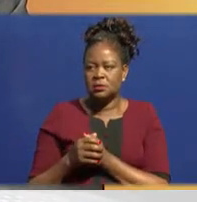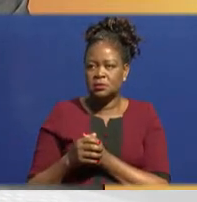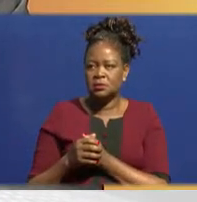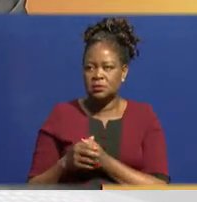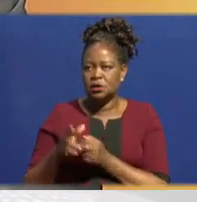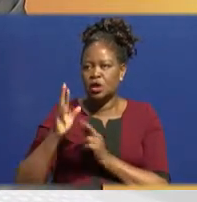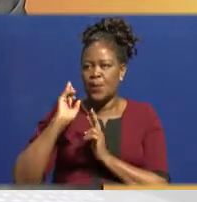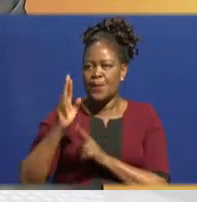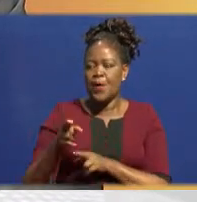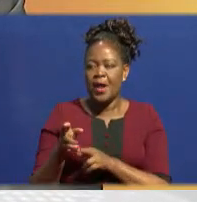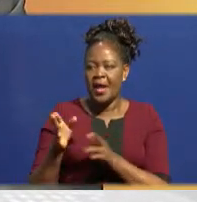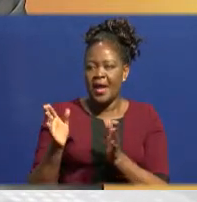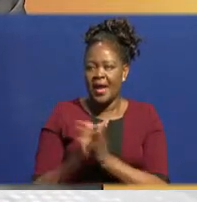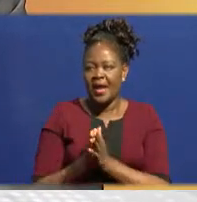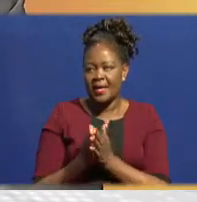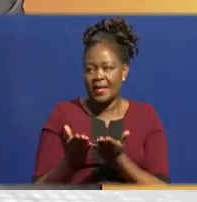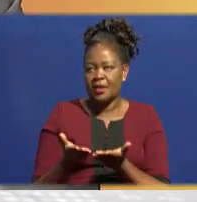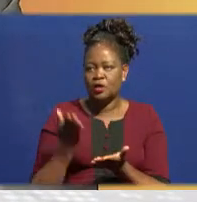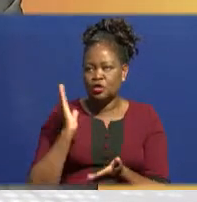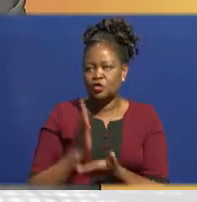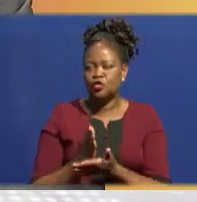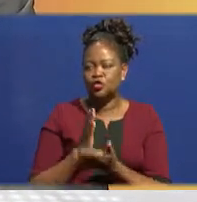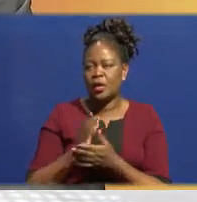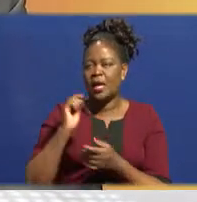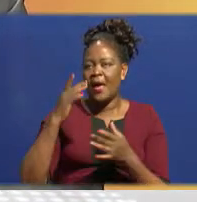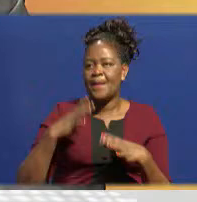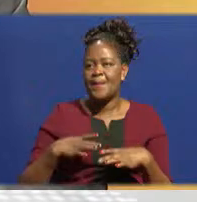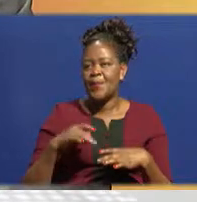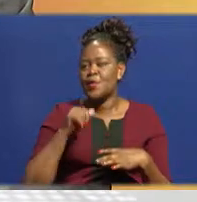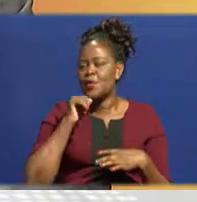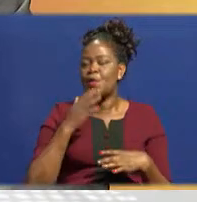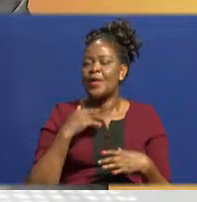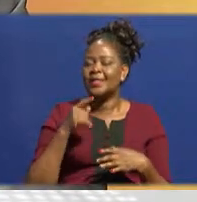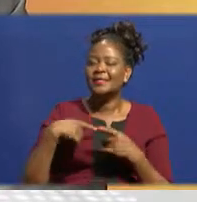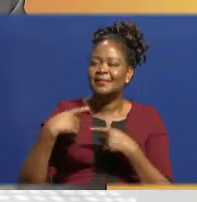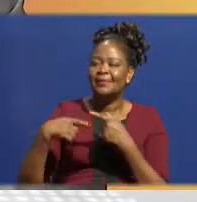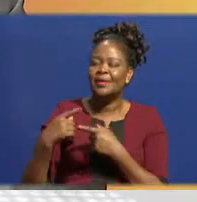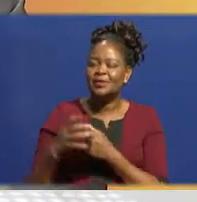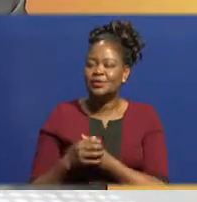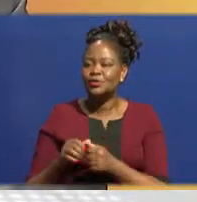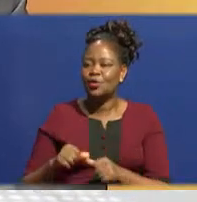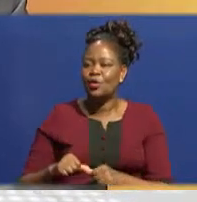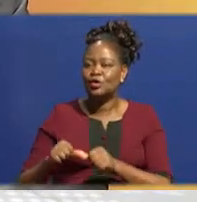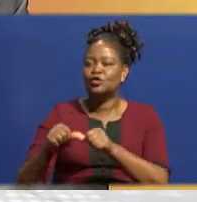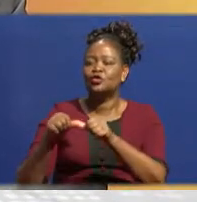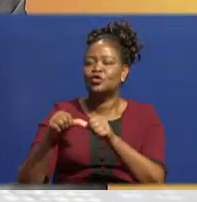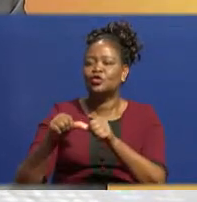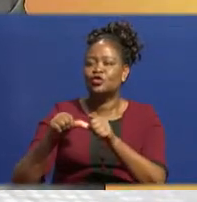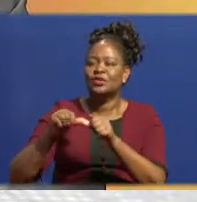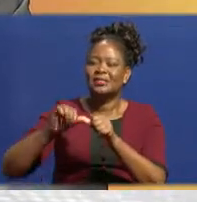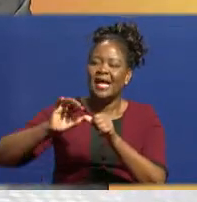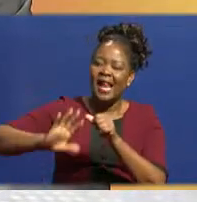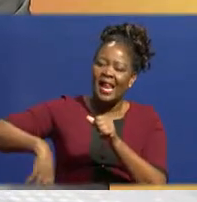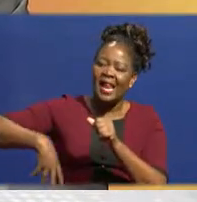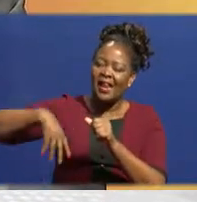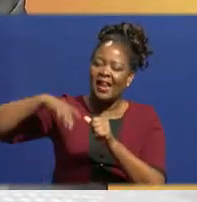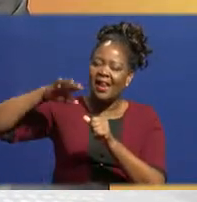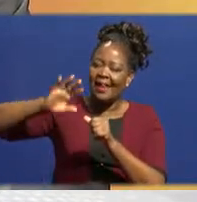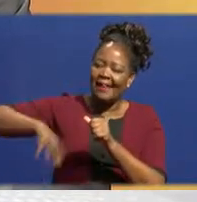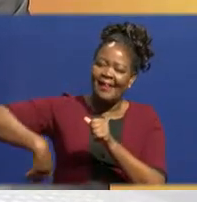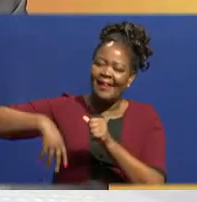of this report. Mm-hmm. And I'm sure the Kenyan people don't want this process to continue to drag, because